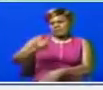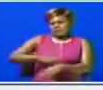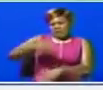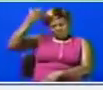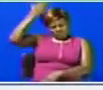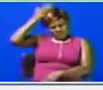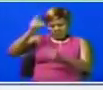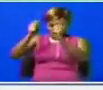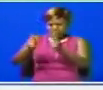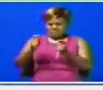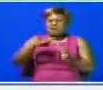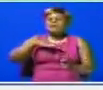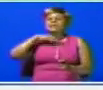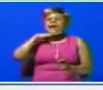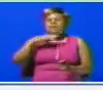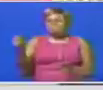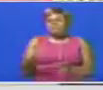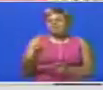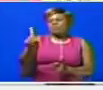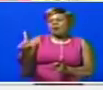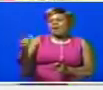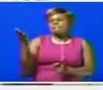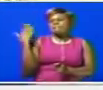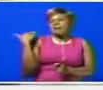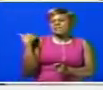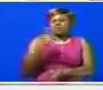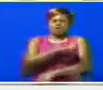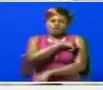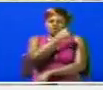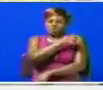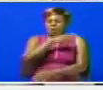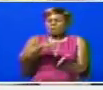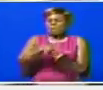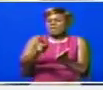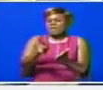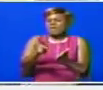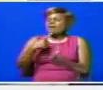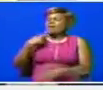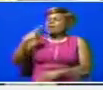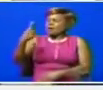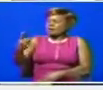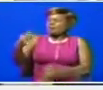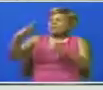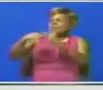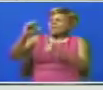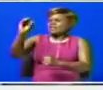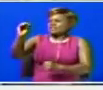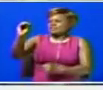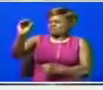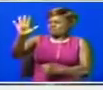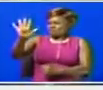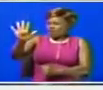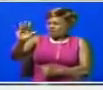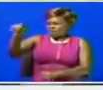industrial strike, but died 1 month ago, and the hospital bill had accumulated to 185,000